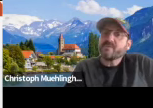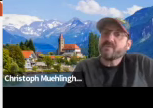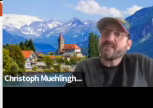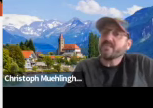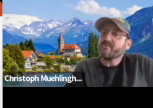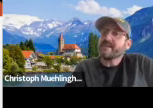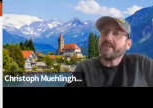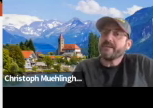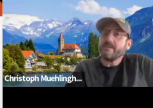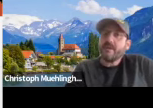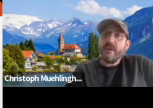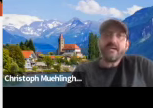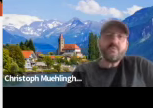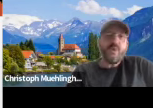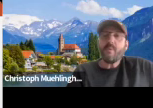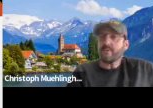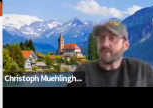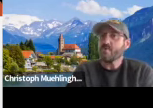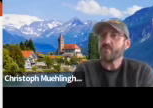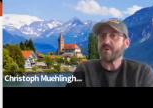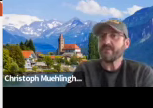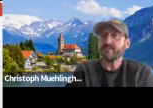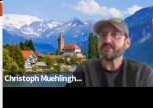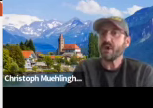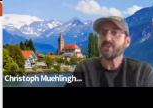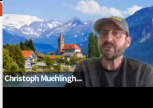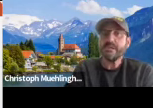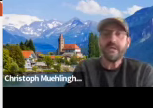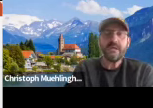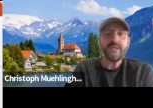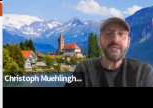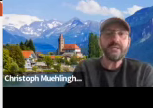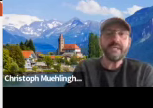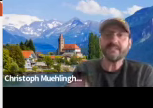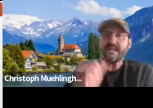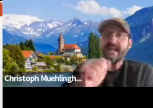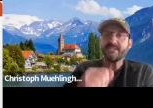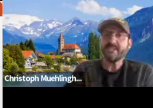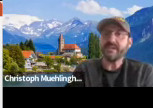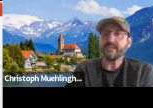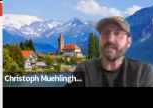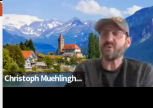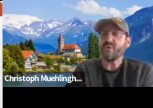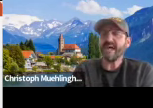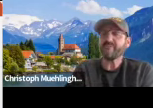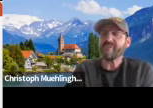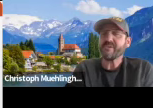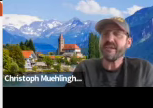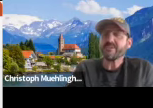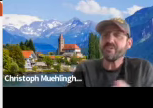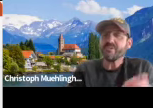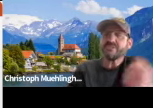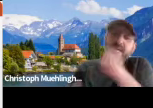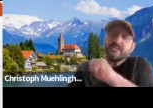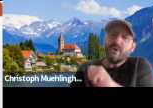there, what we secrete is adrenaline. And you probably know what adrenaline does. you know, that's that edgy thing. Like you go down the